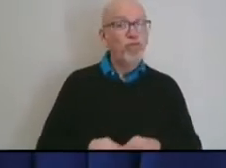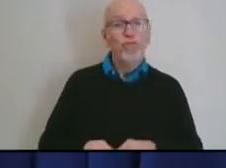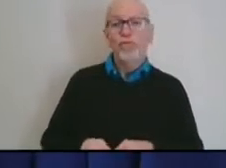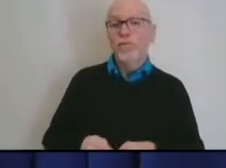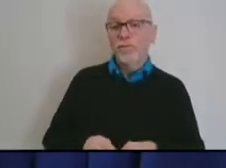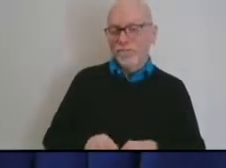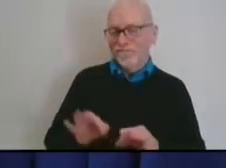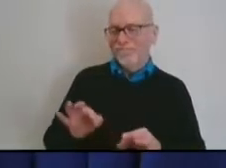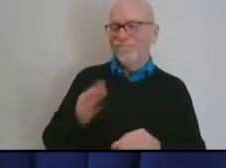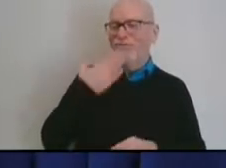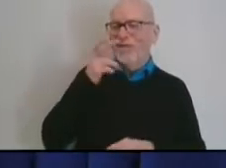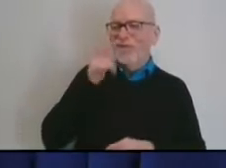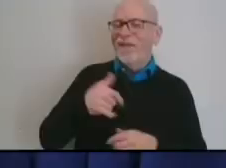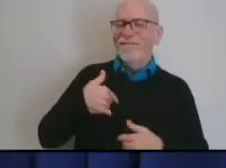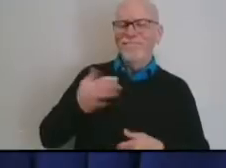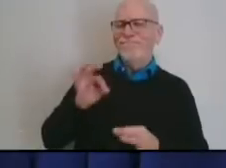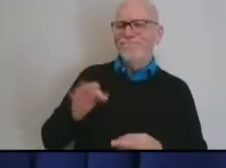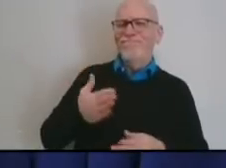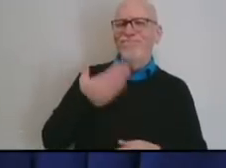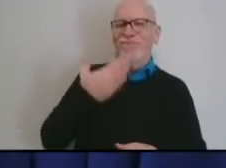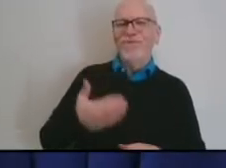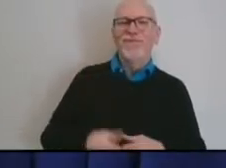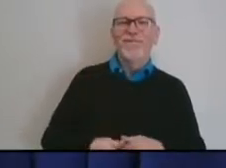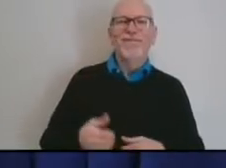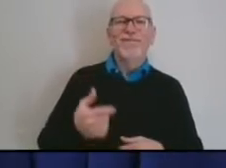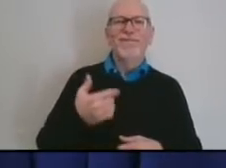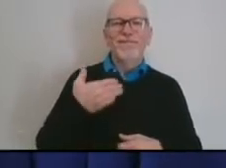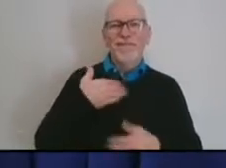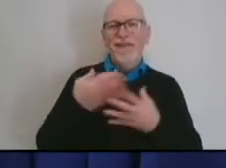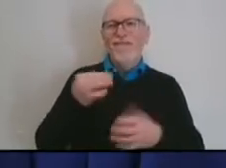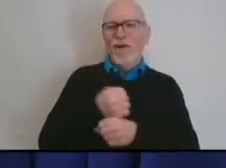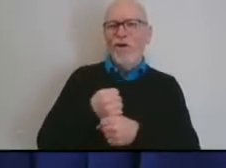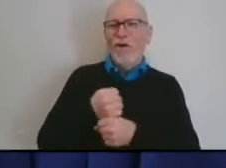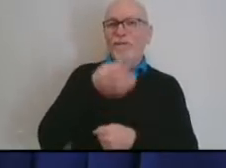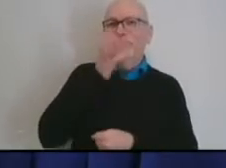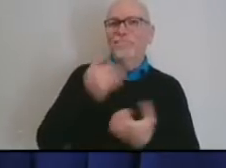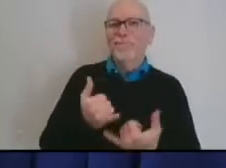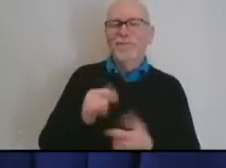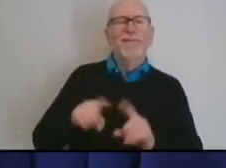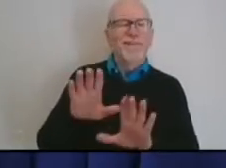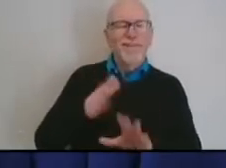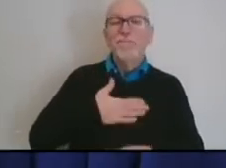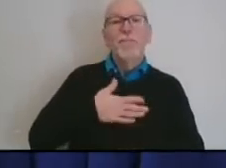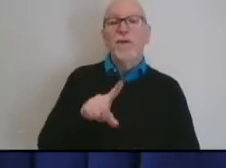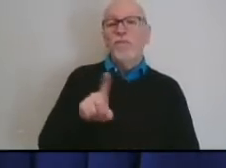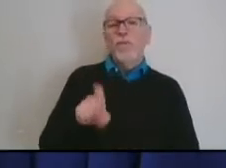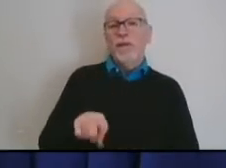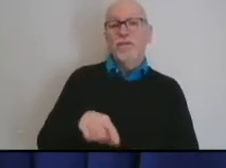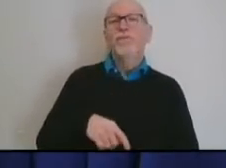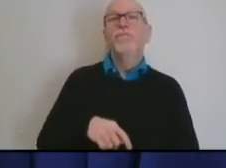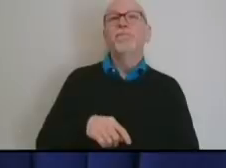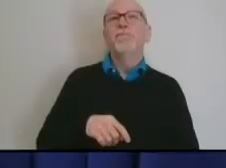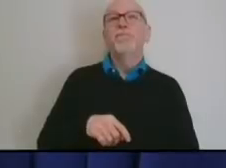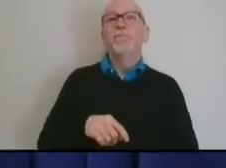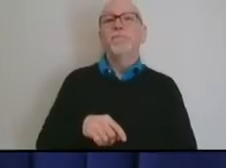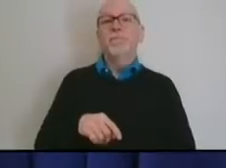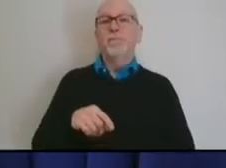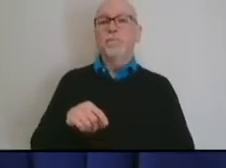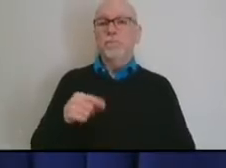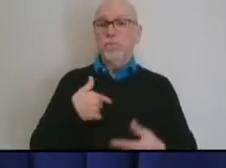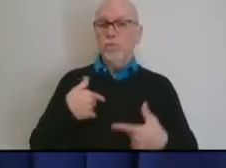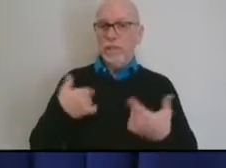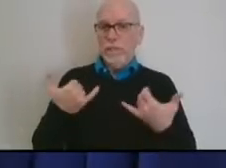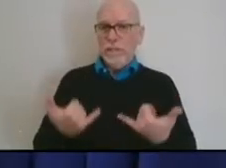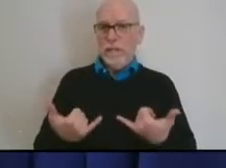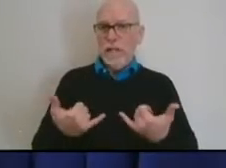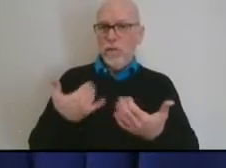to hear. I'm good. Having a lot of coffee today. But my question for you is, are we at a point where